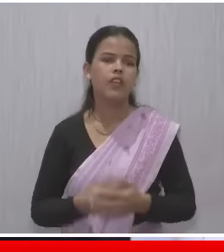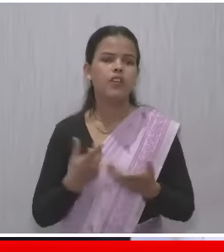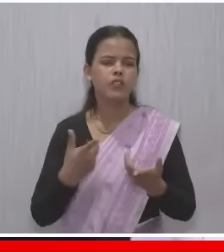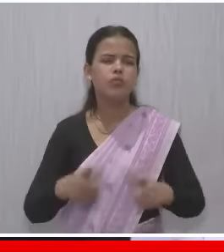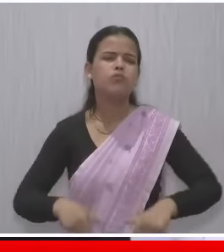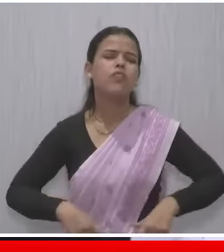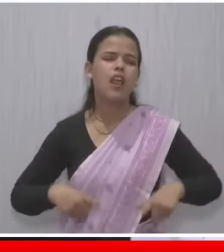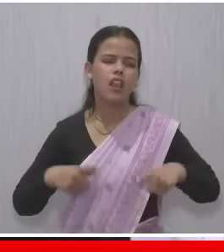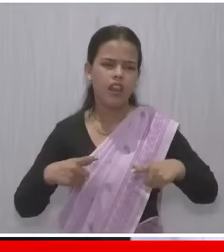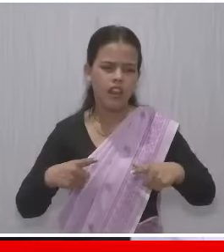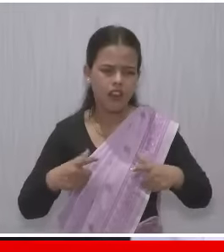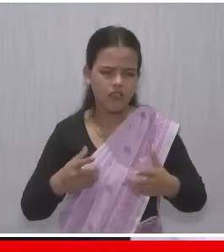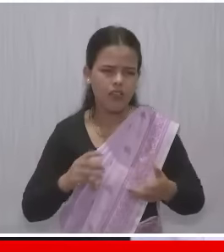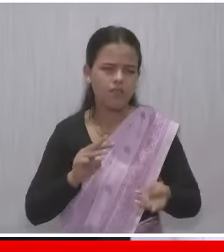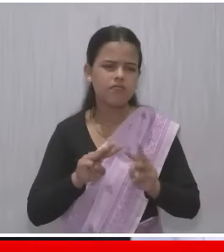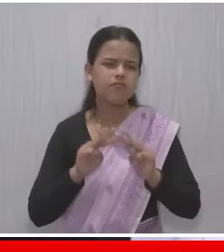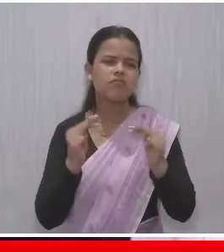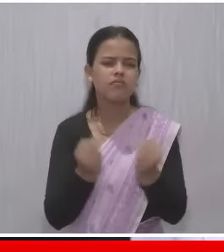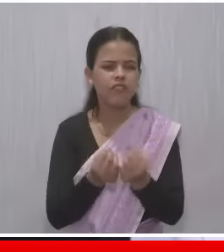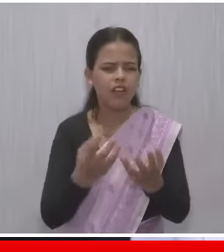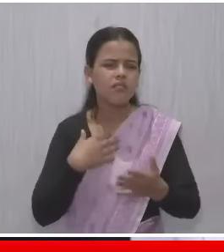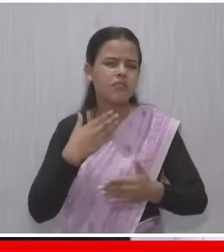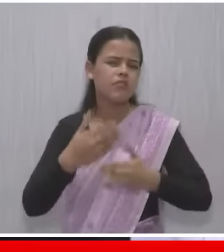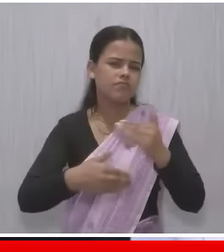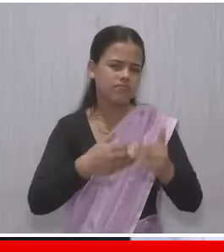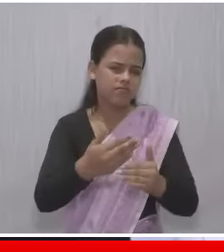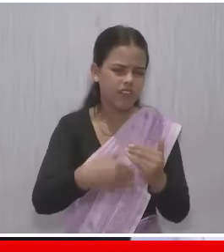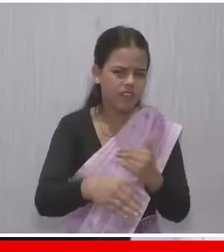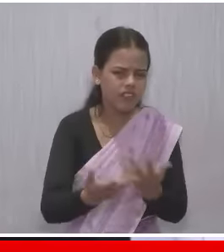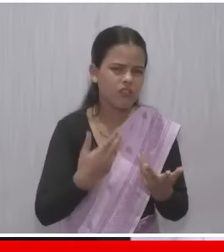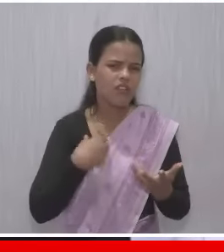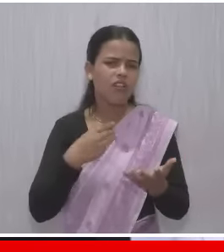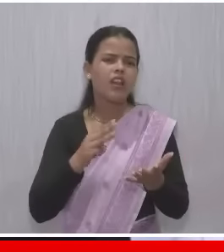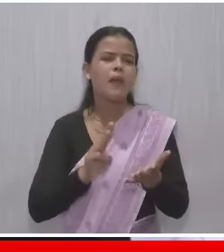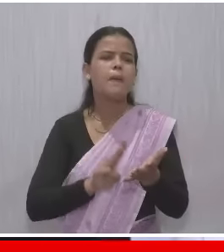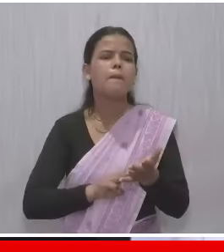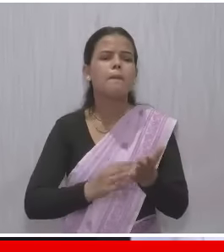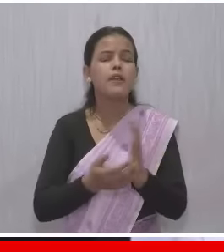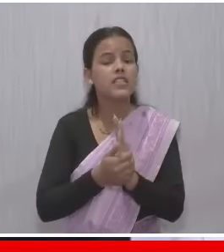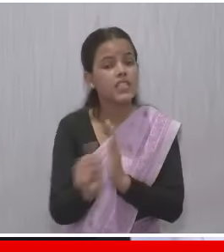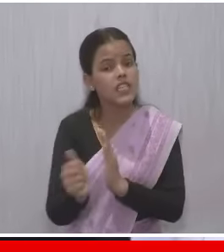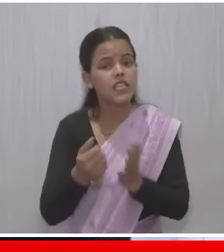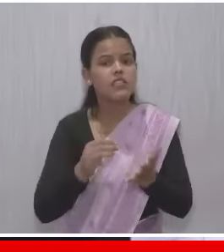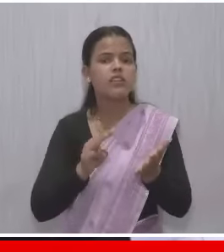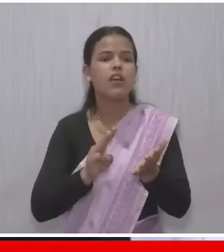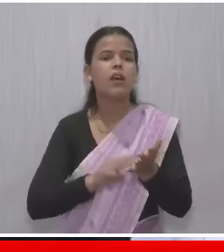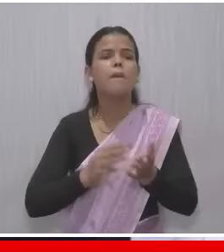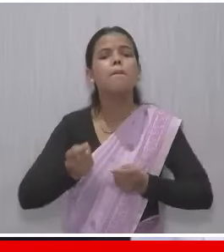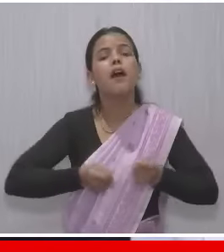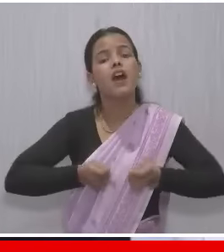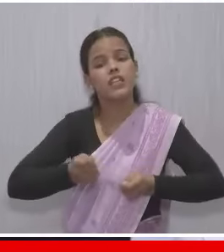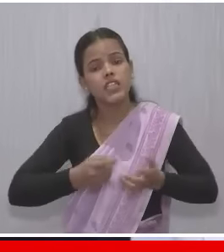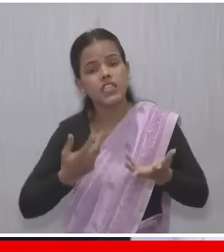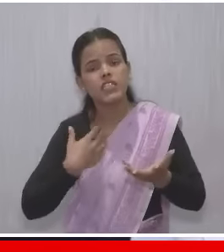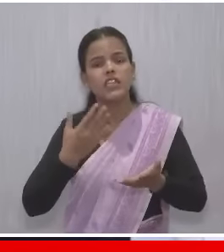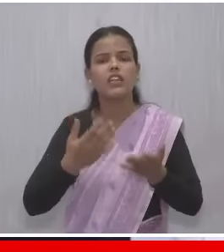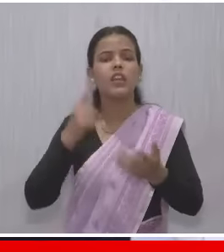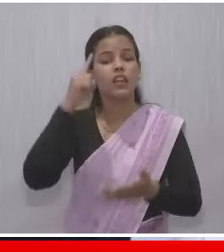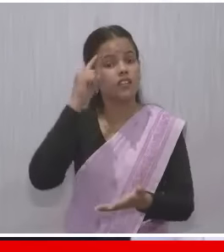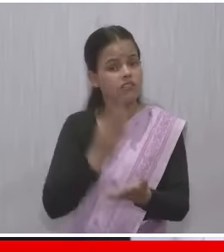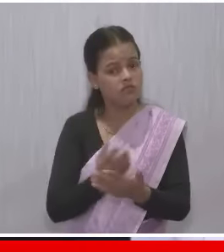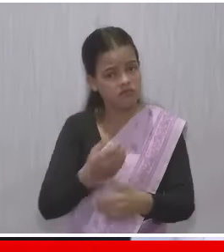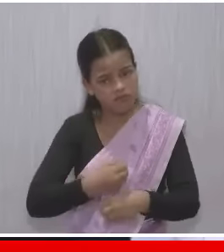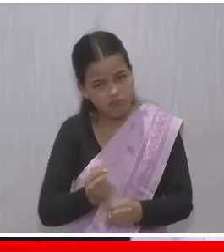in this world. And that's very important. Survival skills, marketing skills, negotiating skills, decision-making